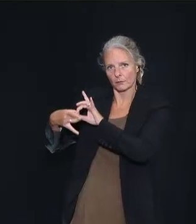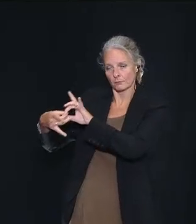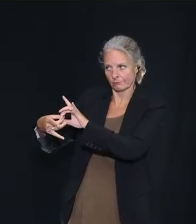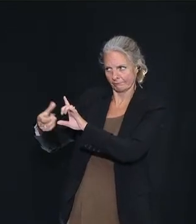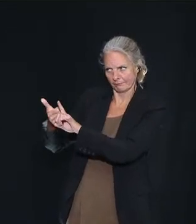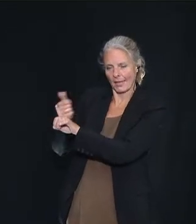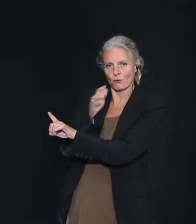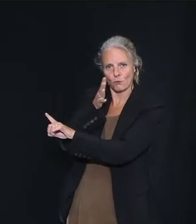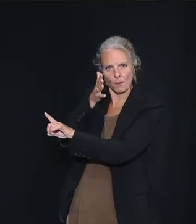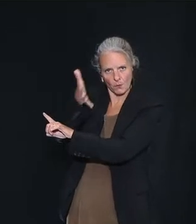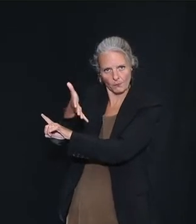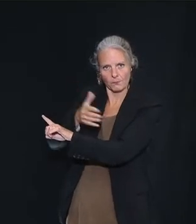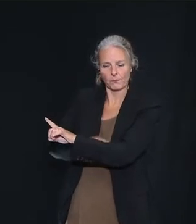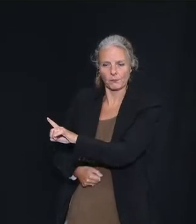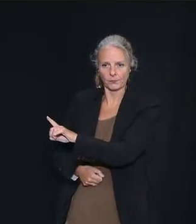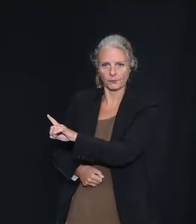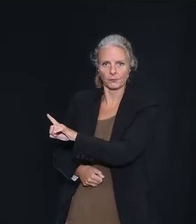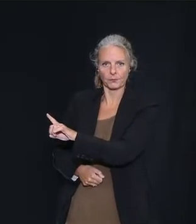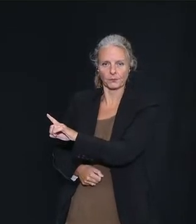door.